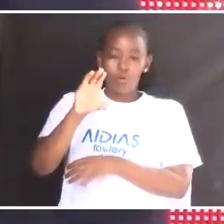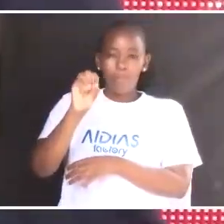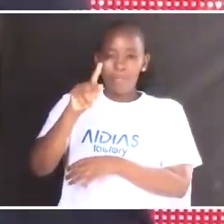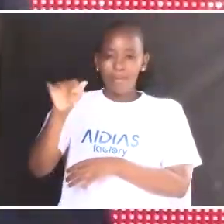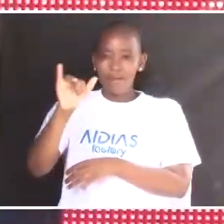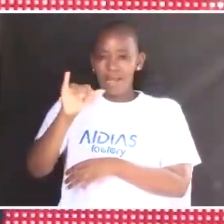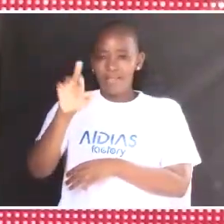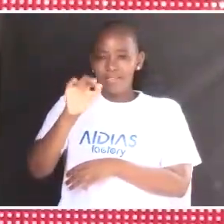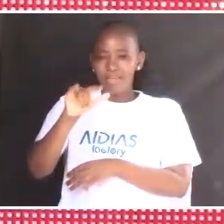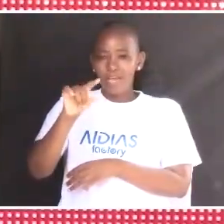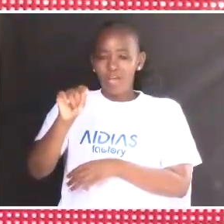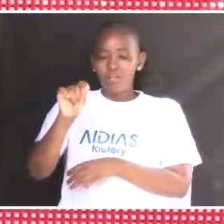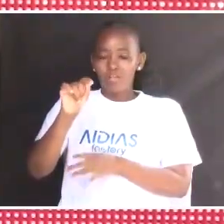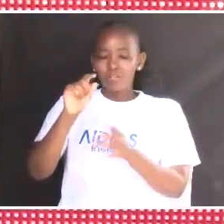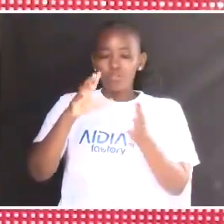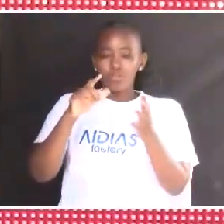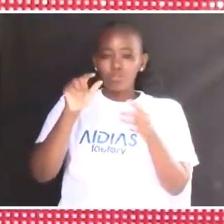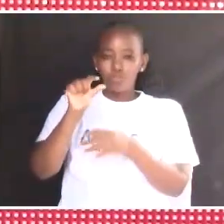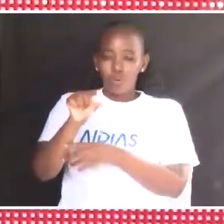nrr.copyright.go.ke. You will create,